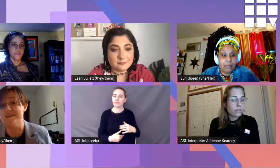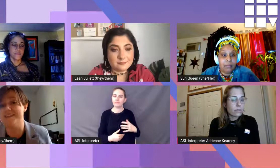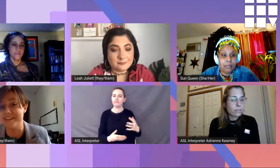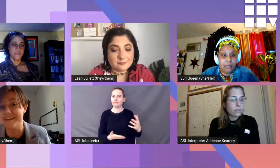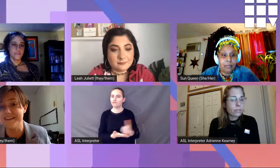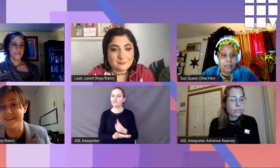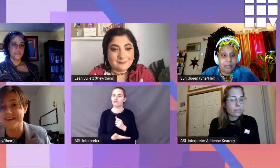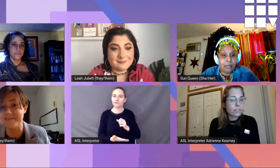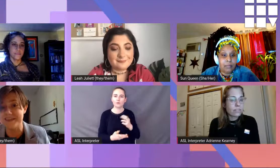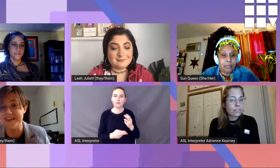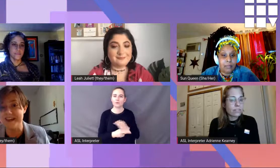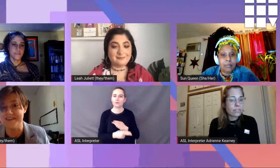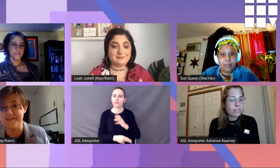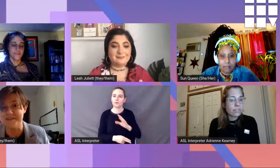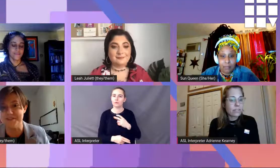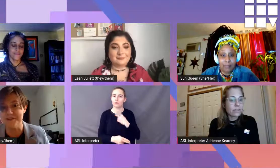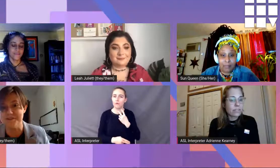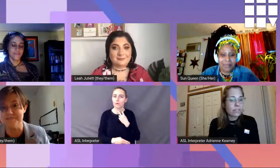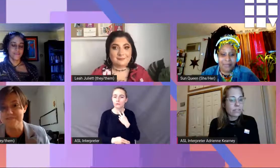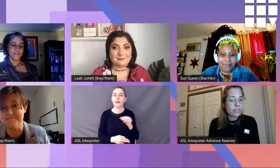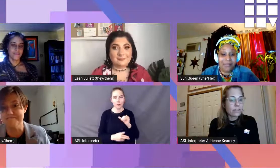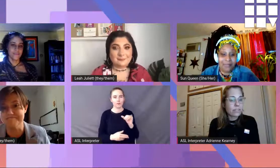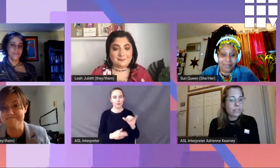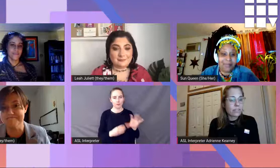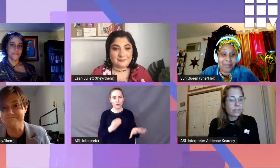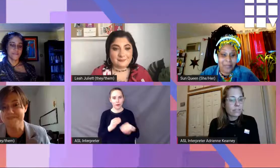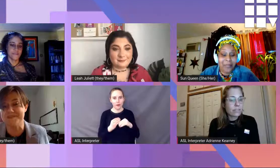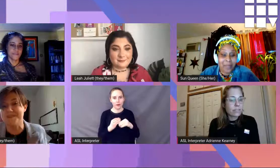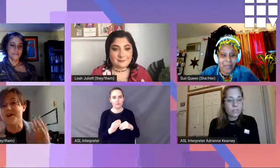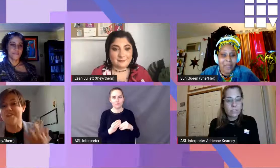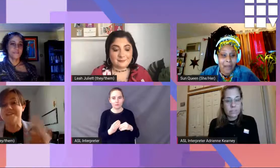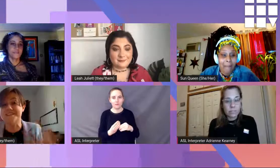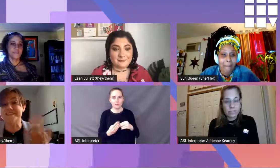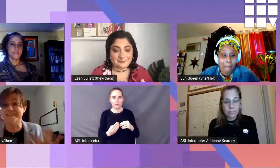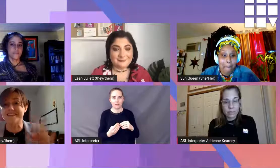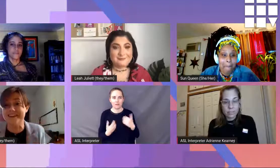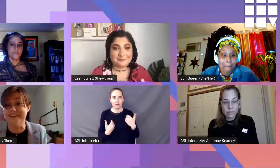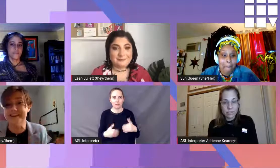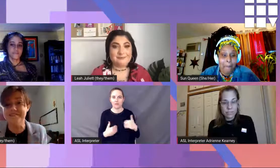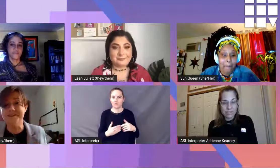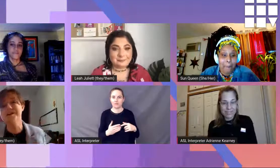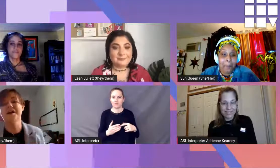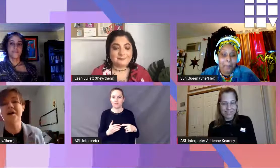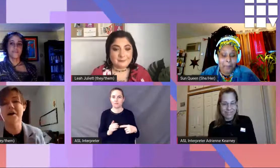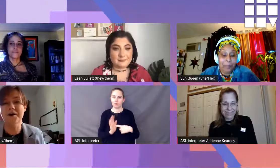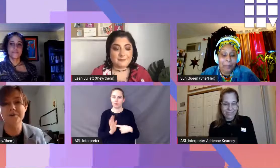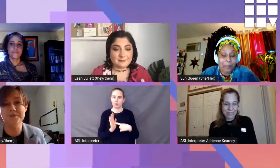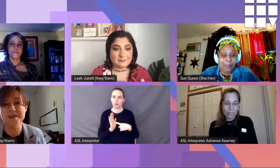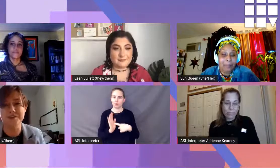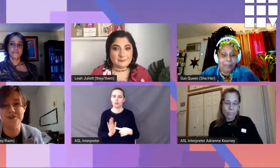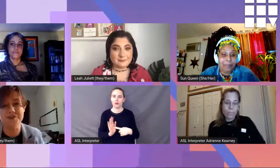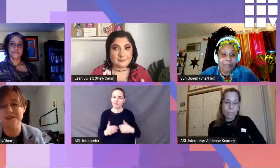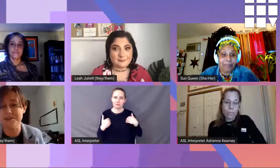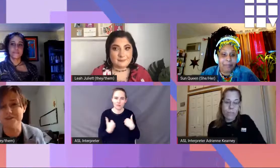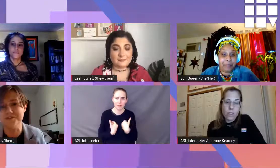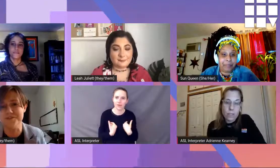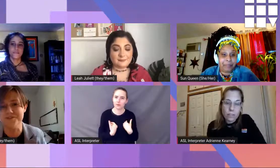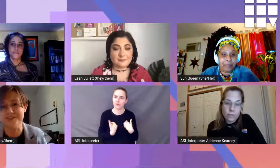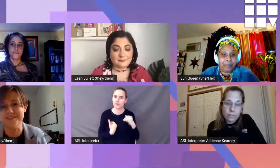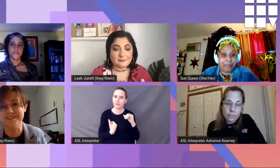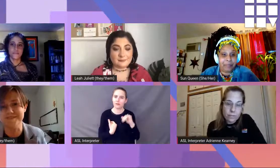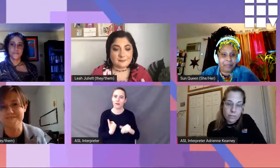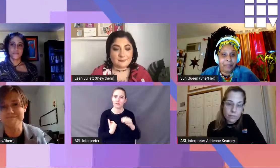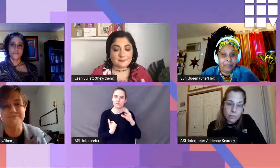how exhausting that can be. I think we don't speak authentically to that enough. And so thank you